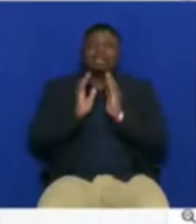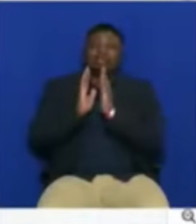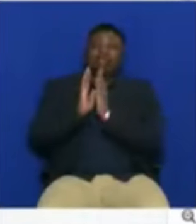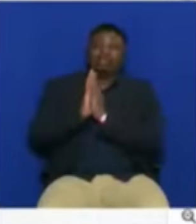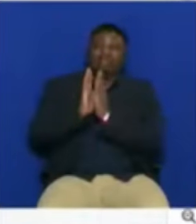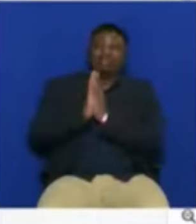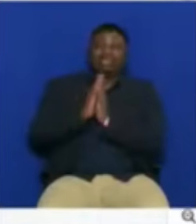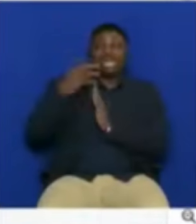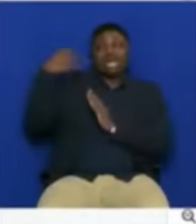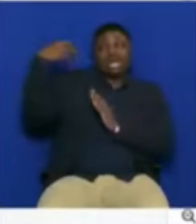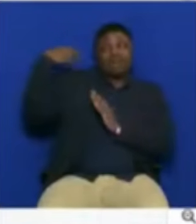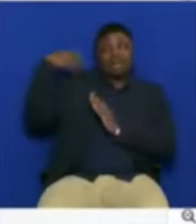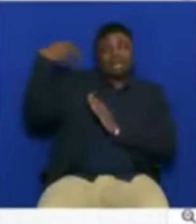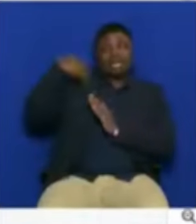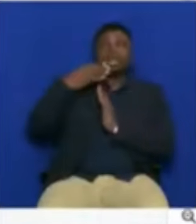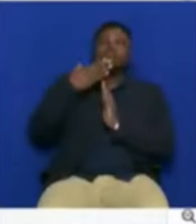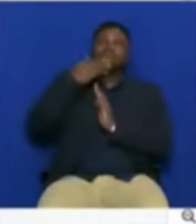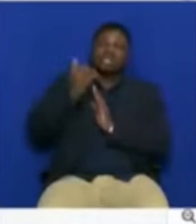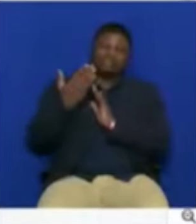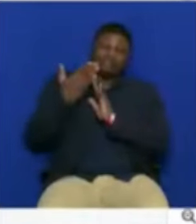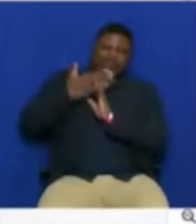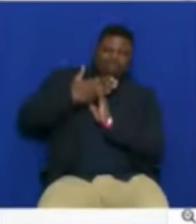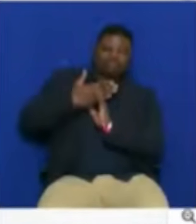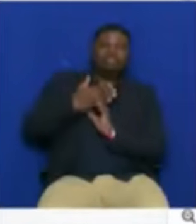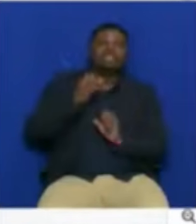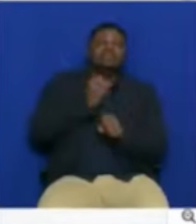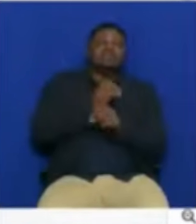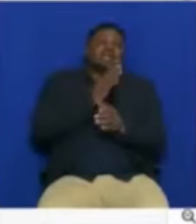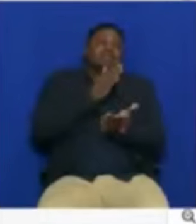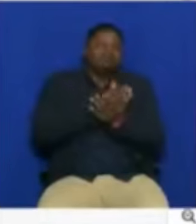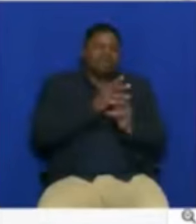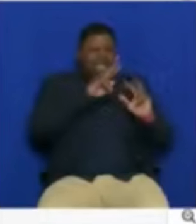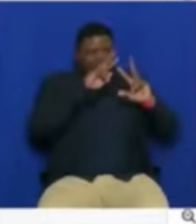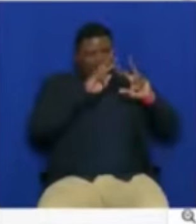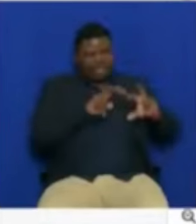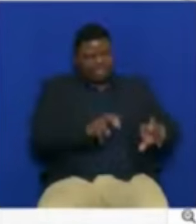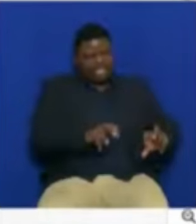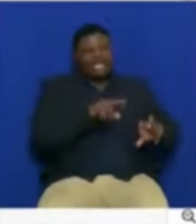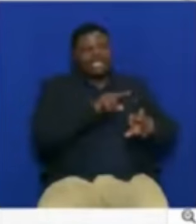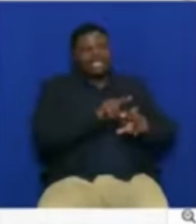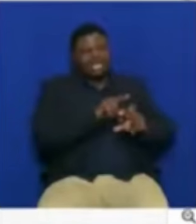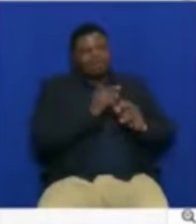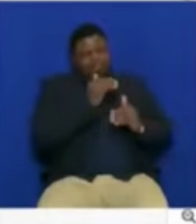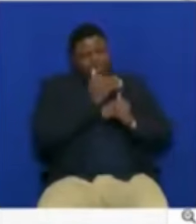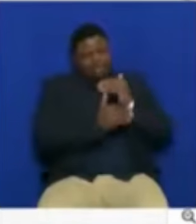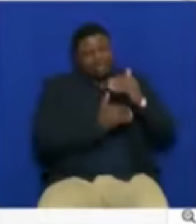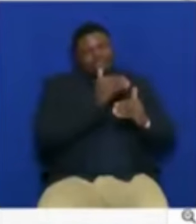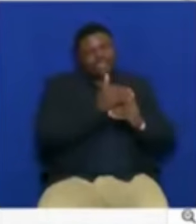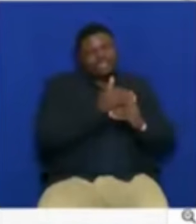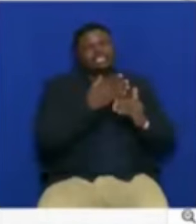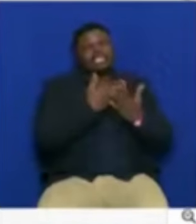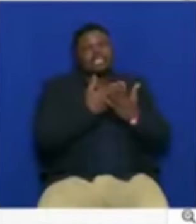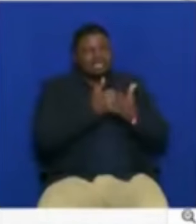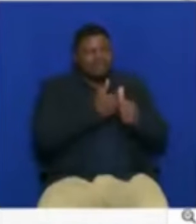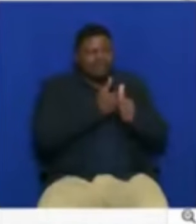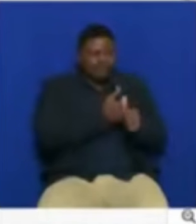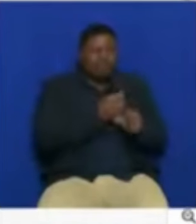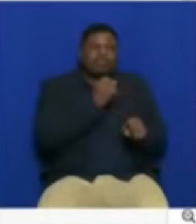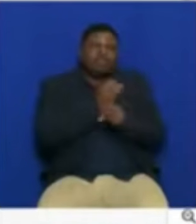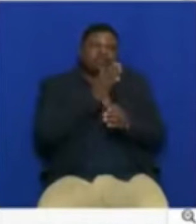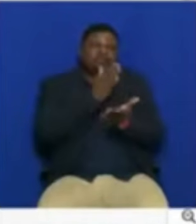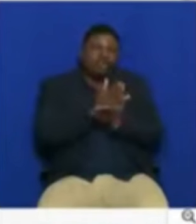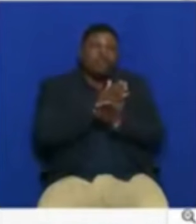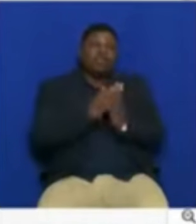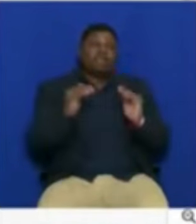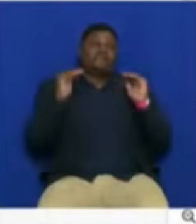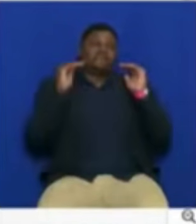and ensure the integrity of the investigative process is maintained to ensure a fair and just outcome. So that's our next